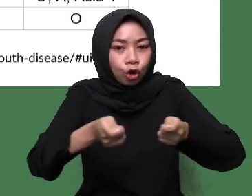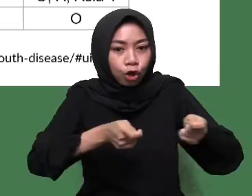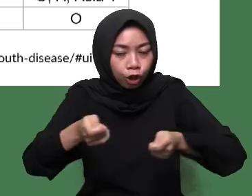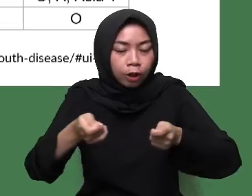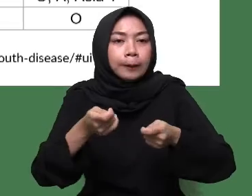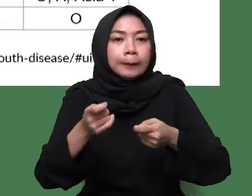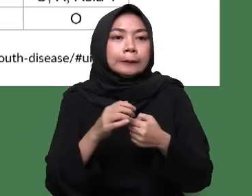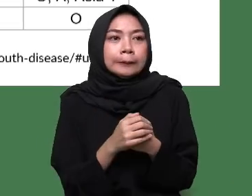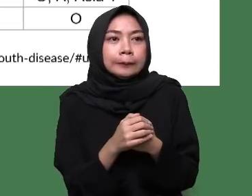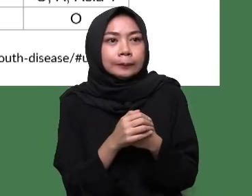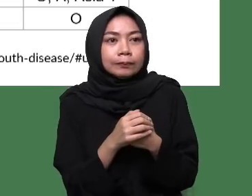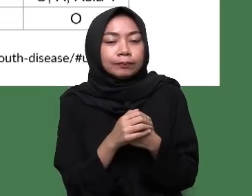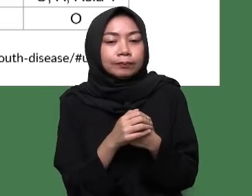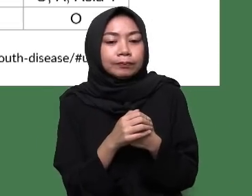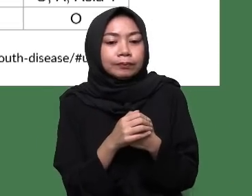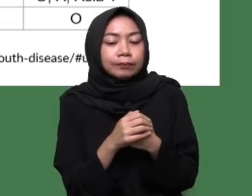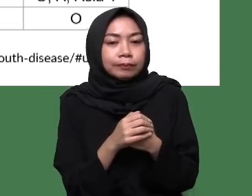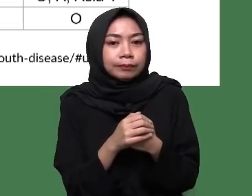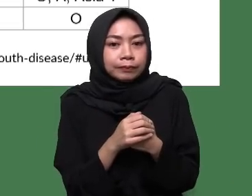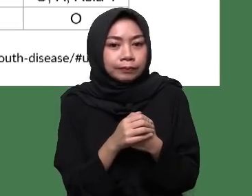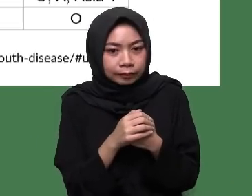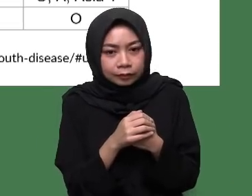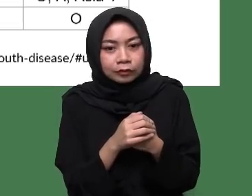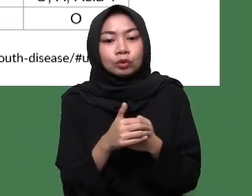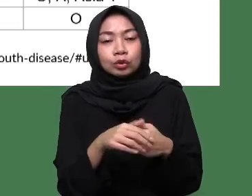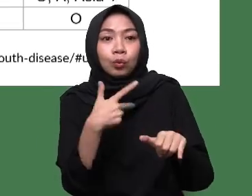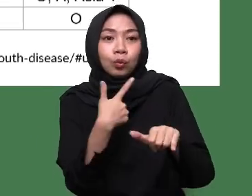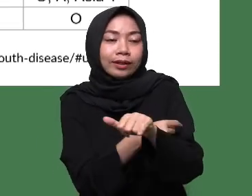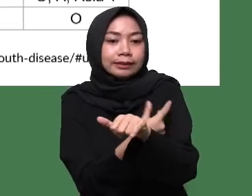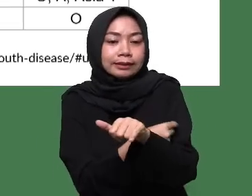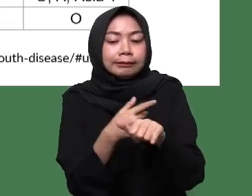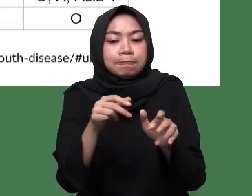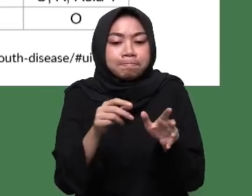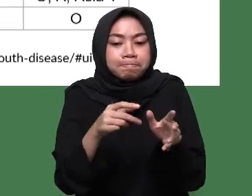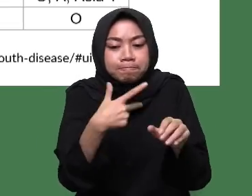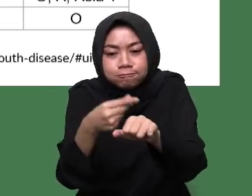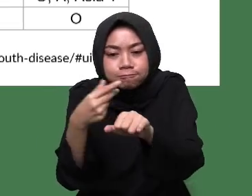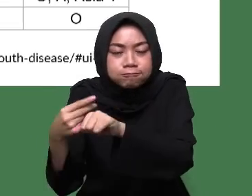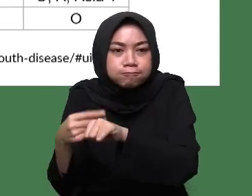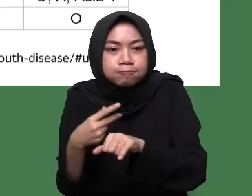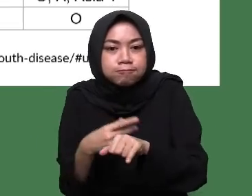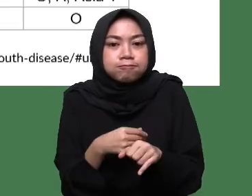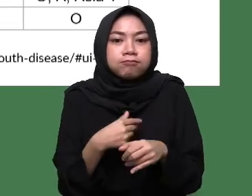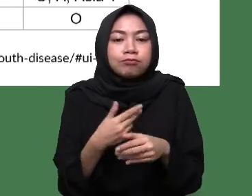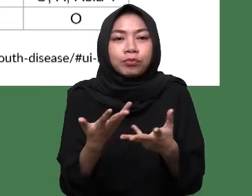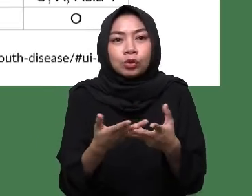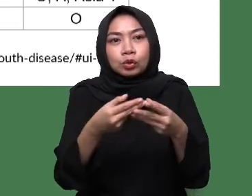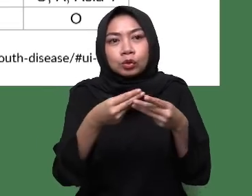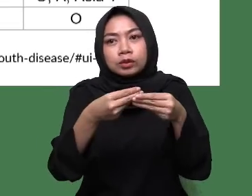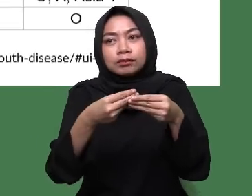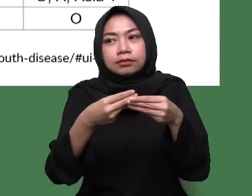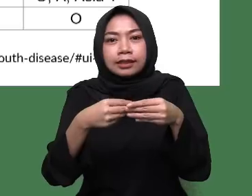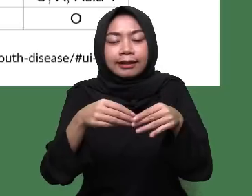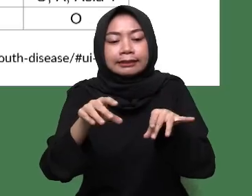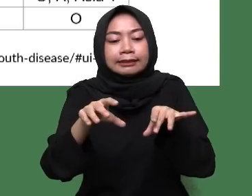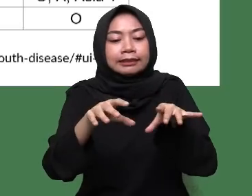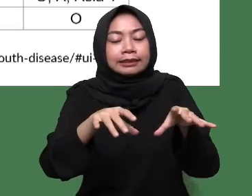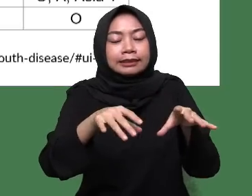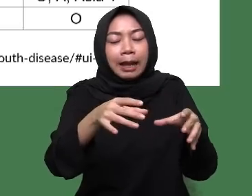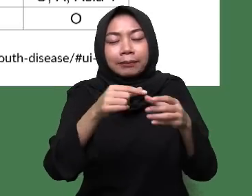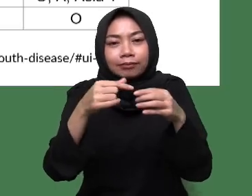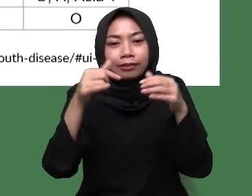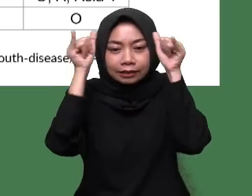vaccination, procurement of cold cabinets and vaccines, and performing a quality assessment of randomly collected